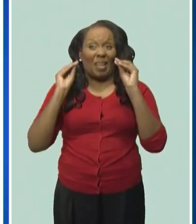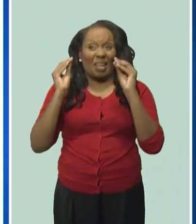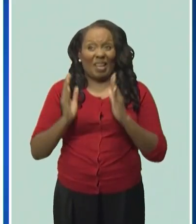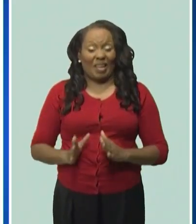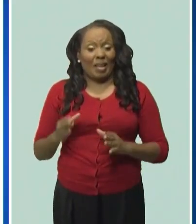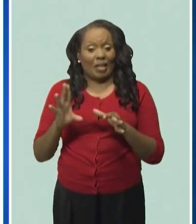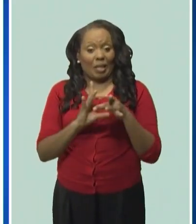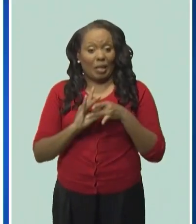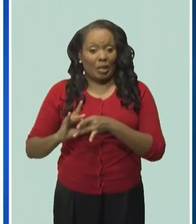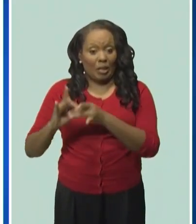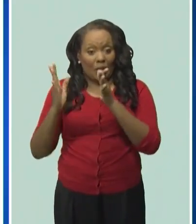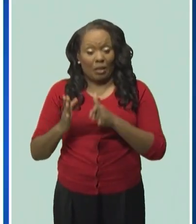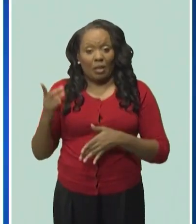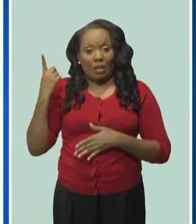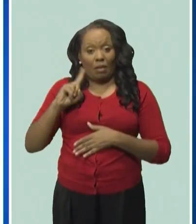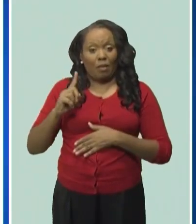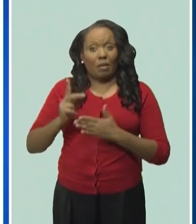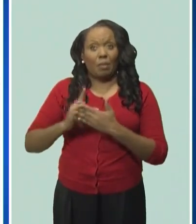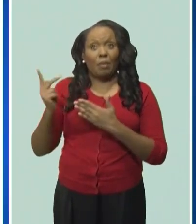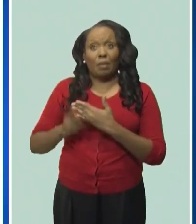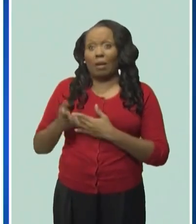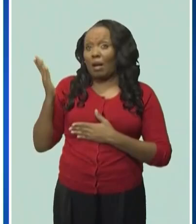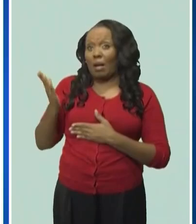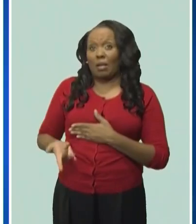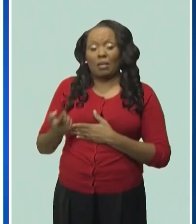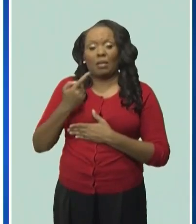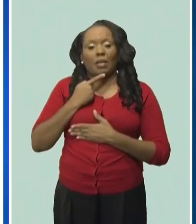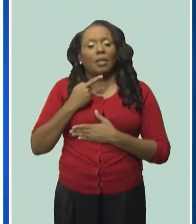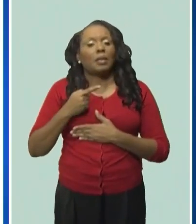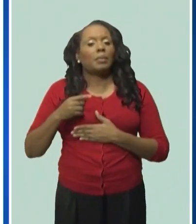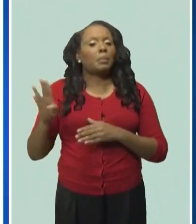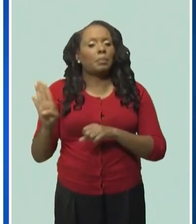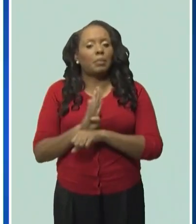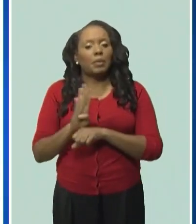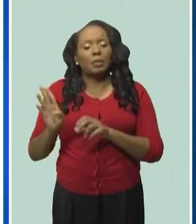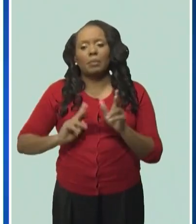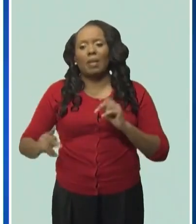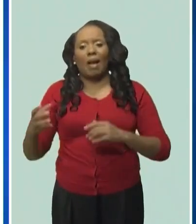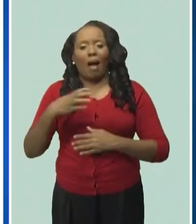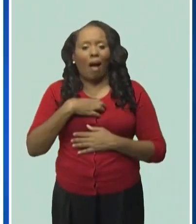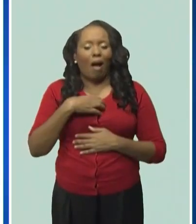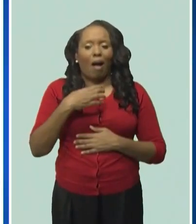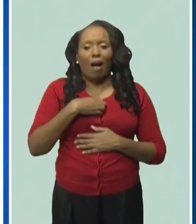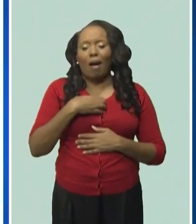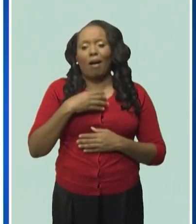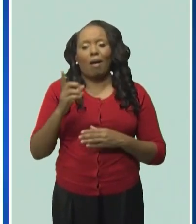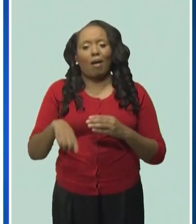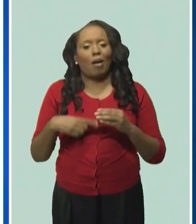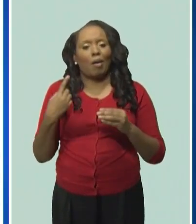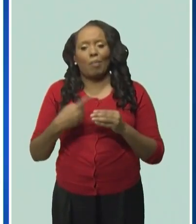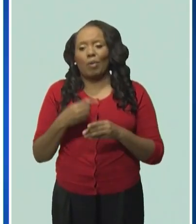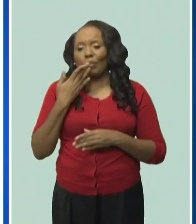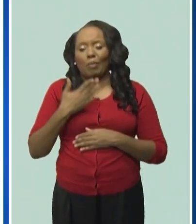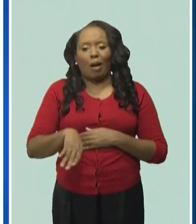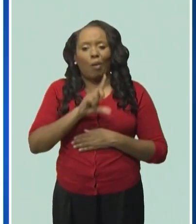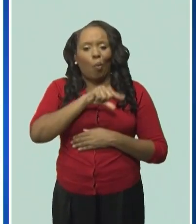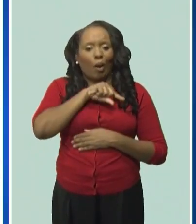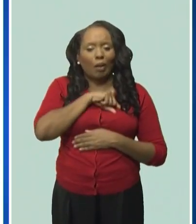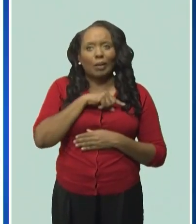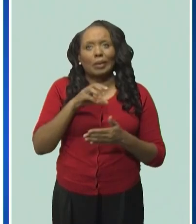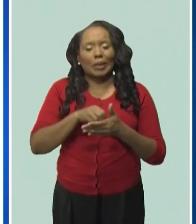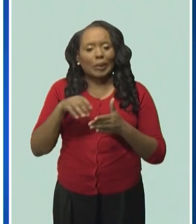of the program, Sandra Griffith-Carrington, said corporate Barbados has been complaining about the quality of students entering the